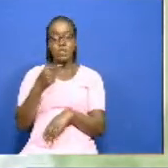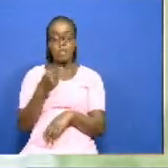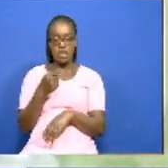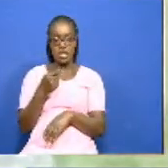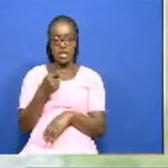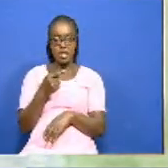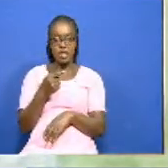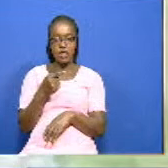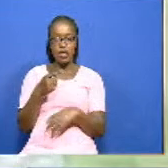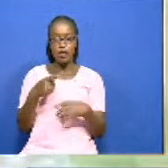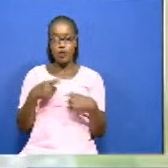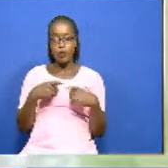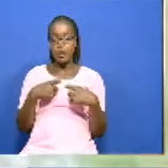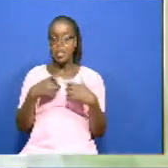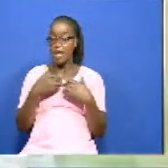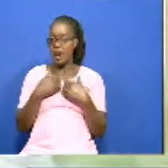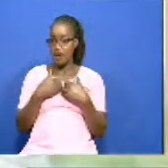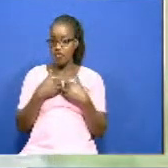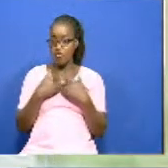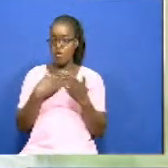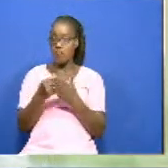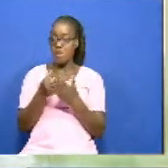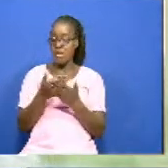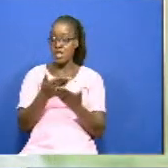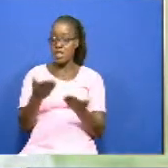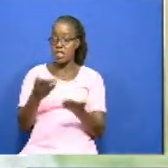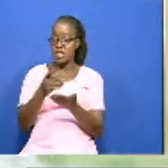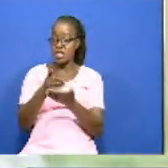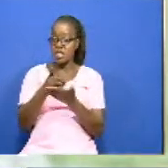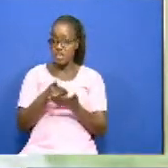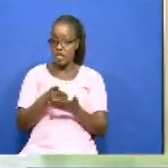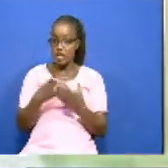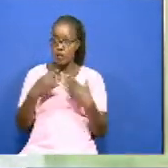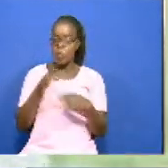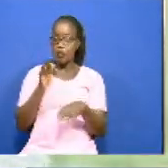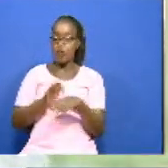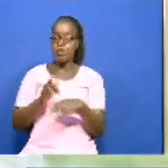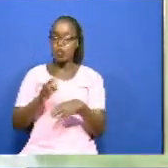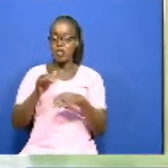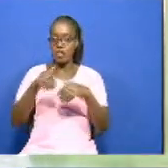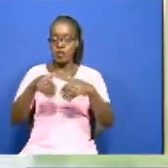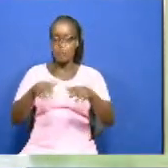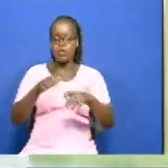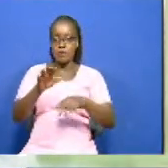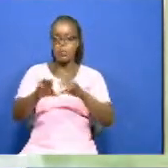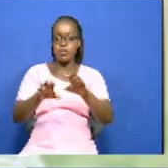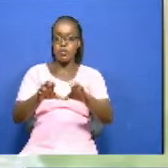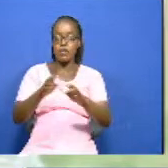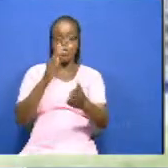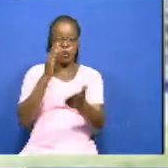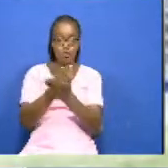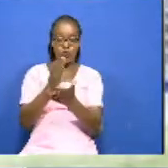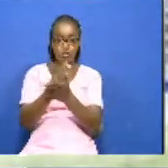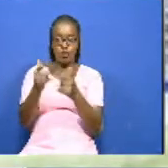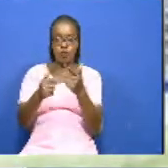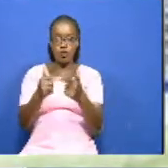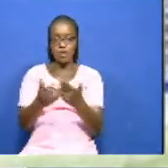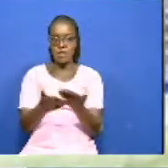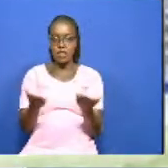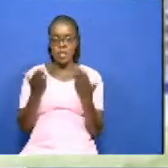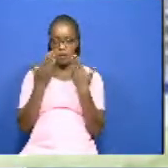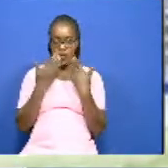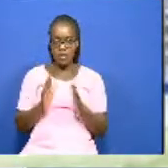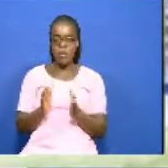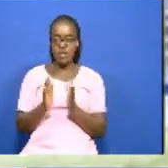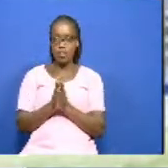are owing this number of money to people affected by wildlife, indeed it has undergone the process. This